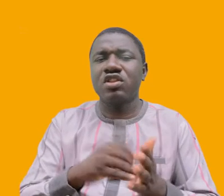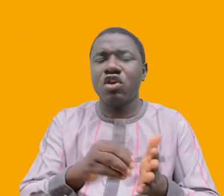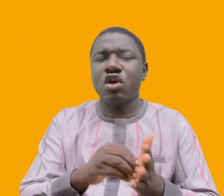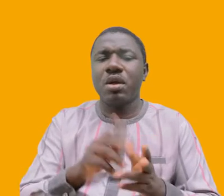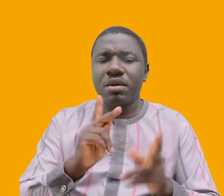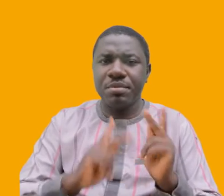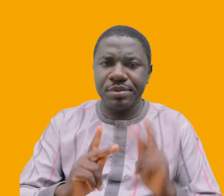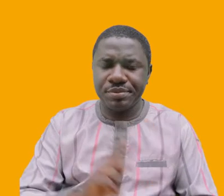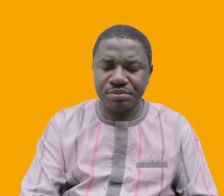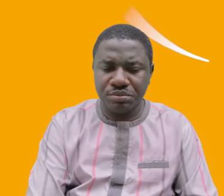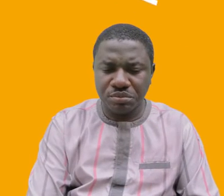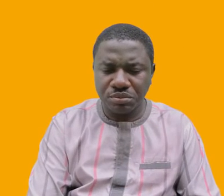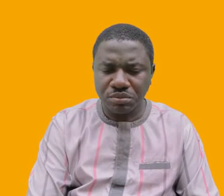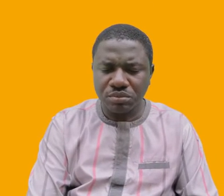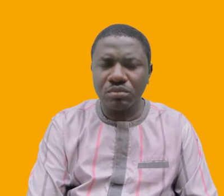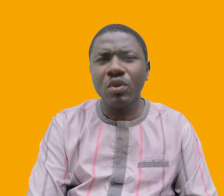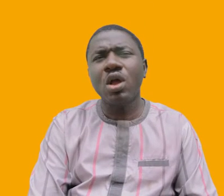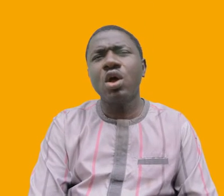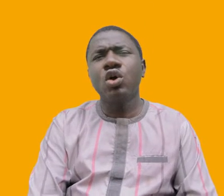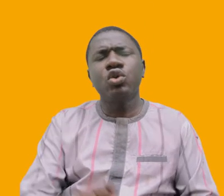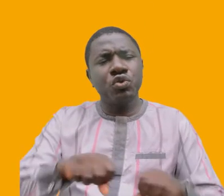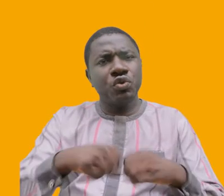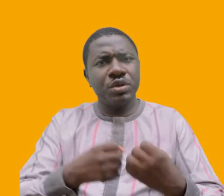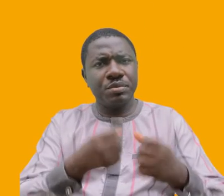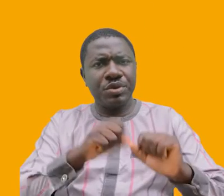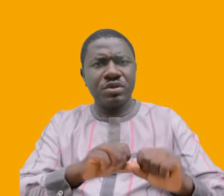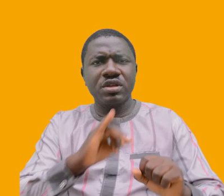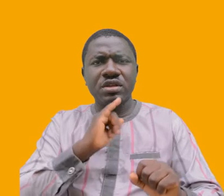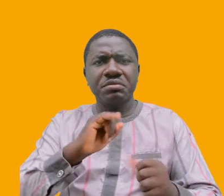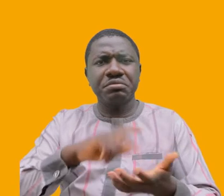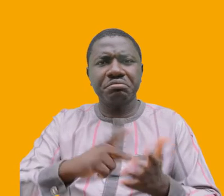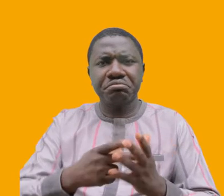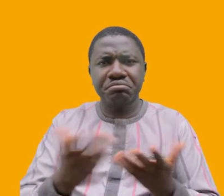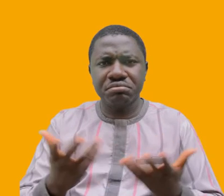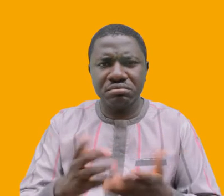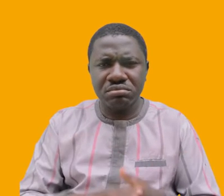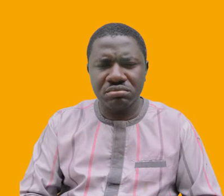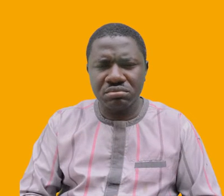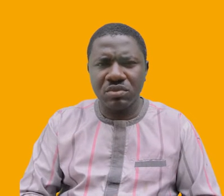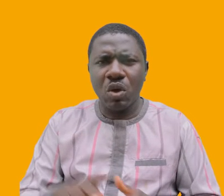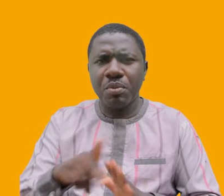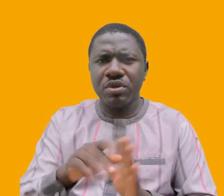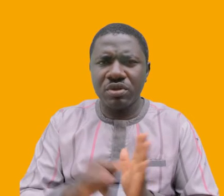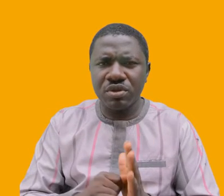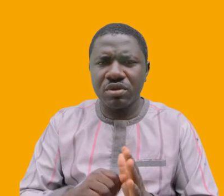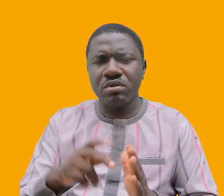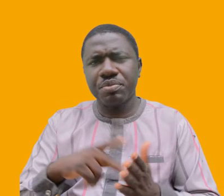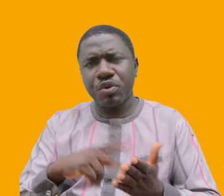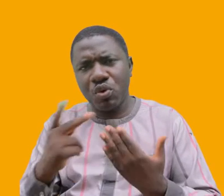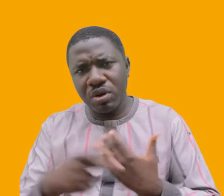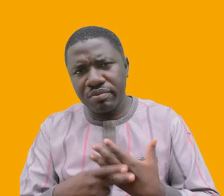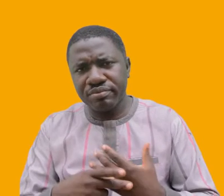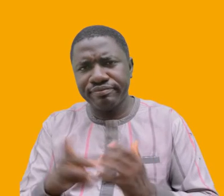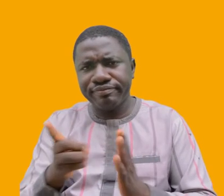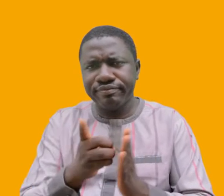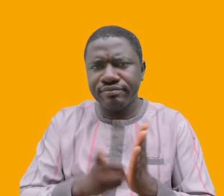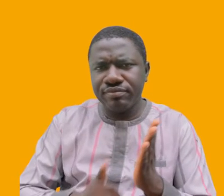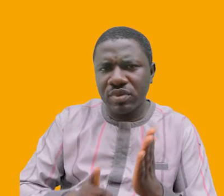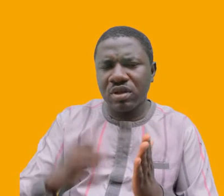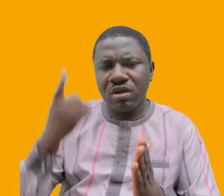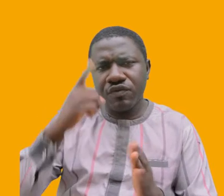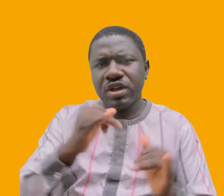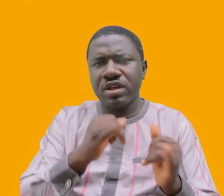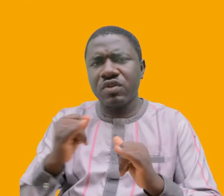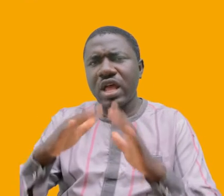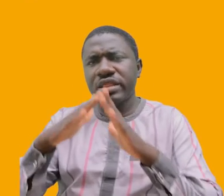citizens. Social protection is therefore defined as a mix of policies and programs designed for individuals